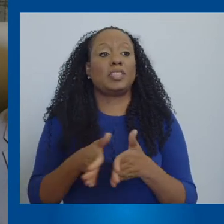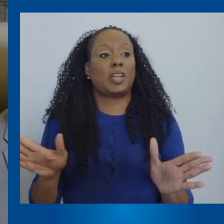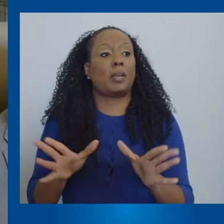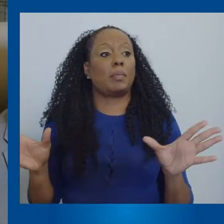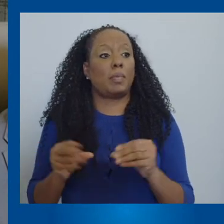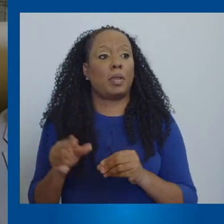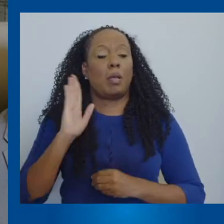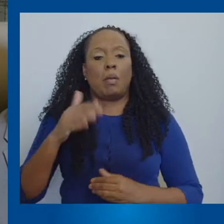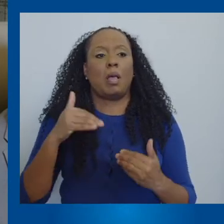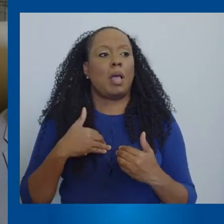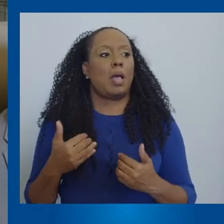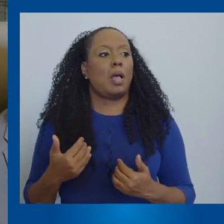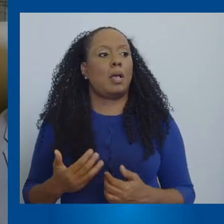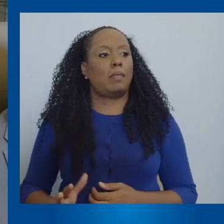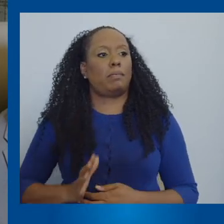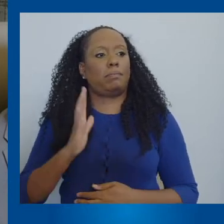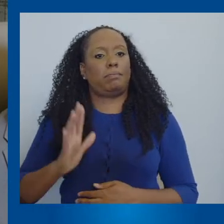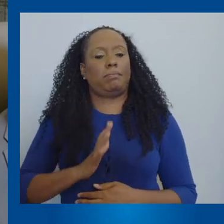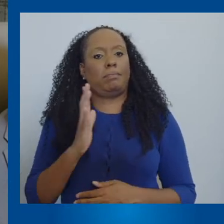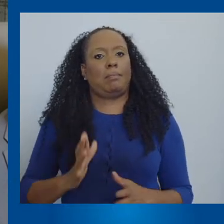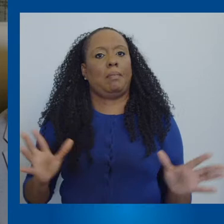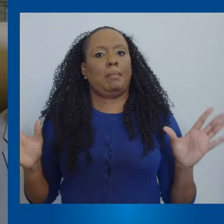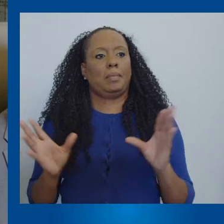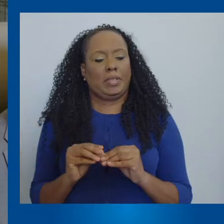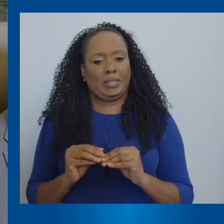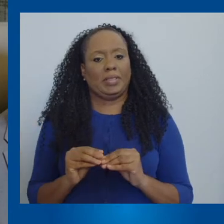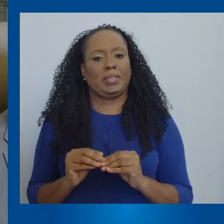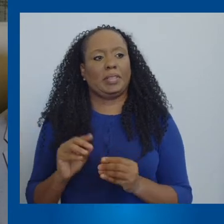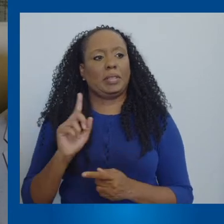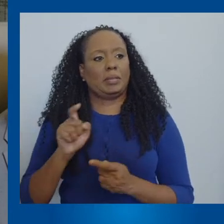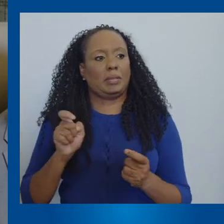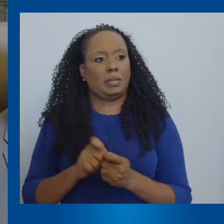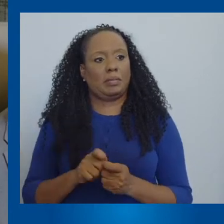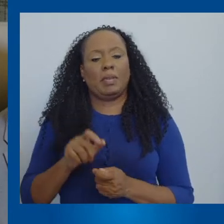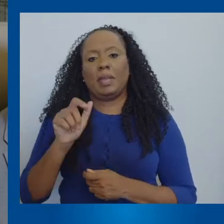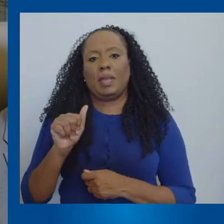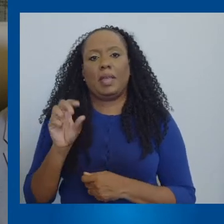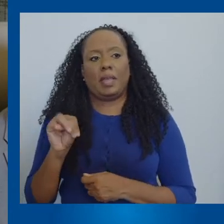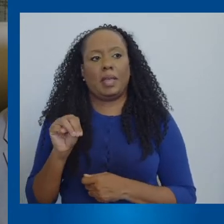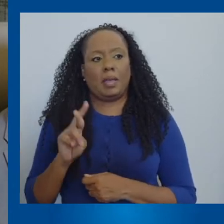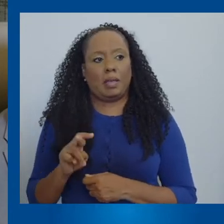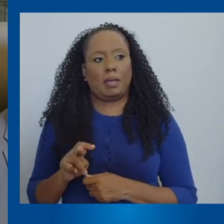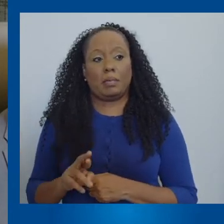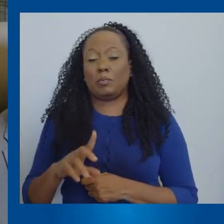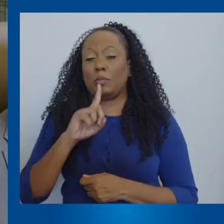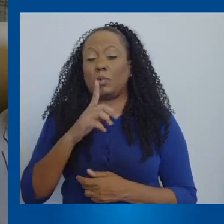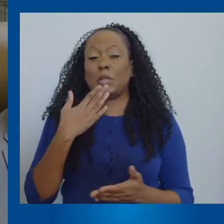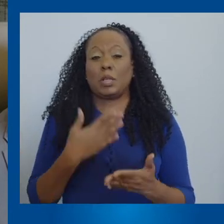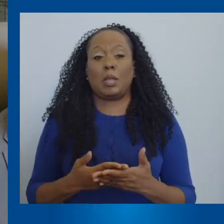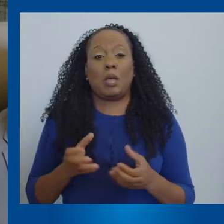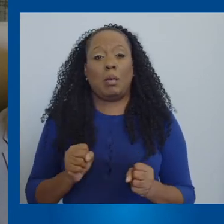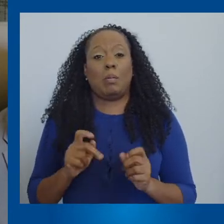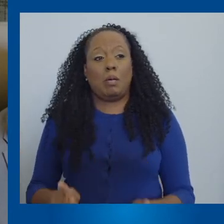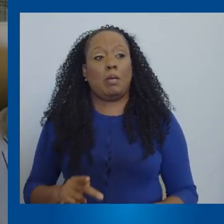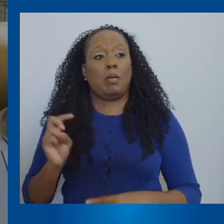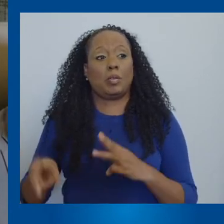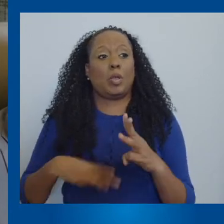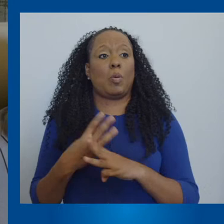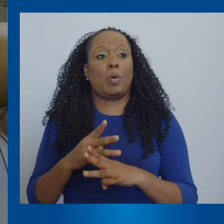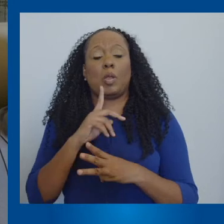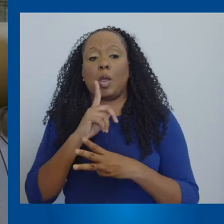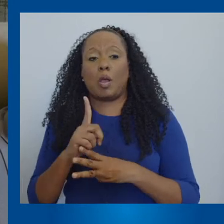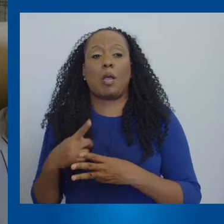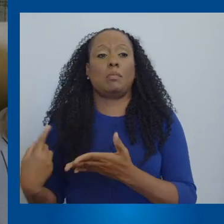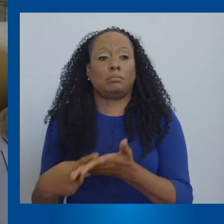a high-level meeting specifically on AMR. And that is an opportunity for the world to galvanize around this